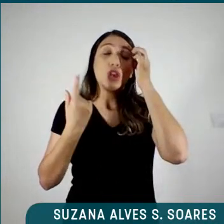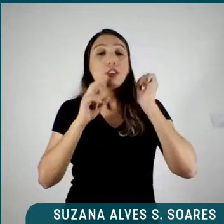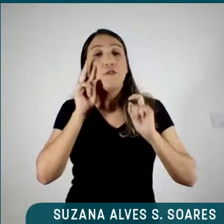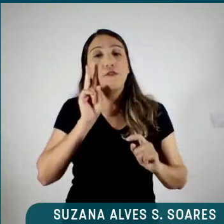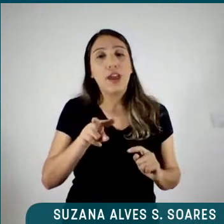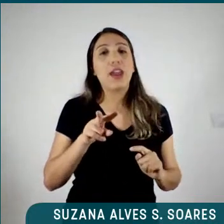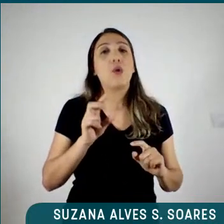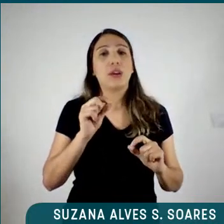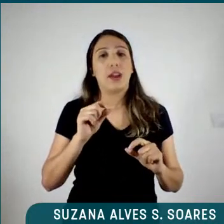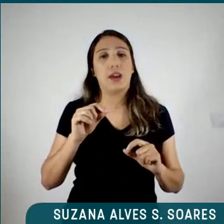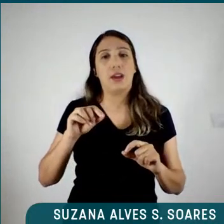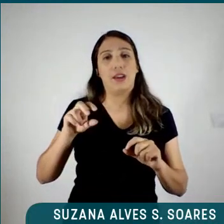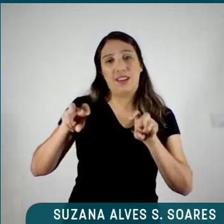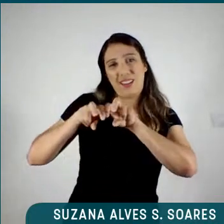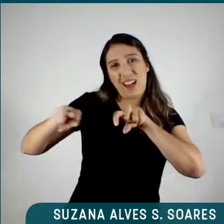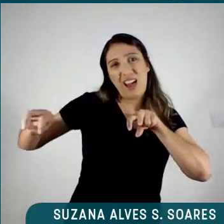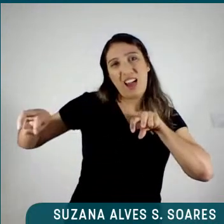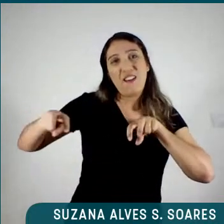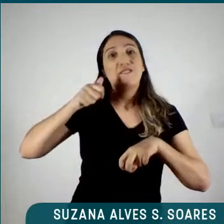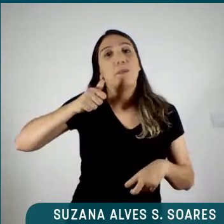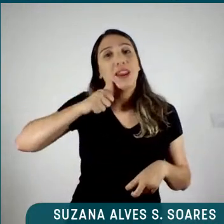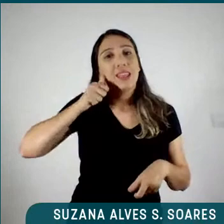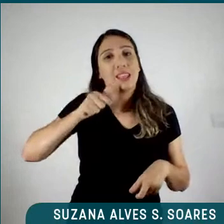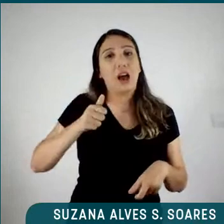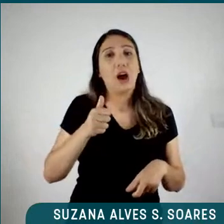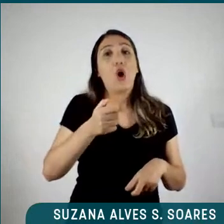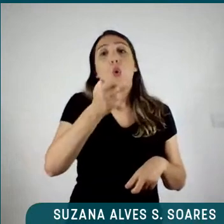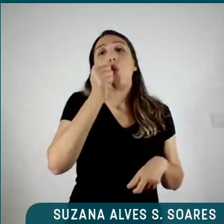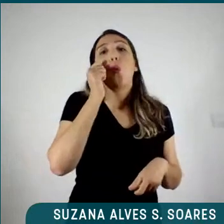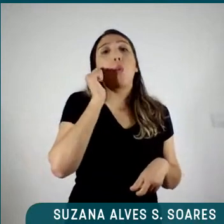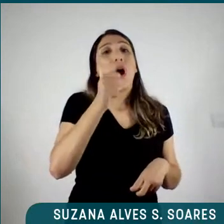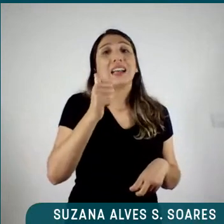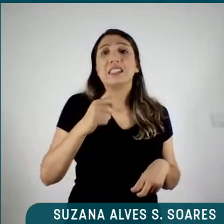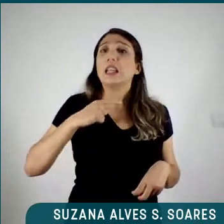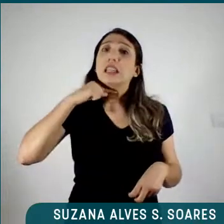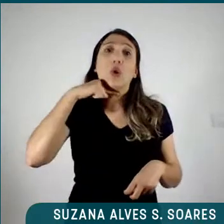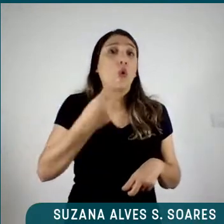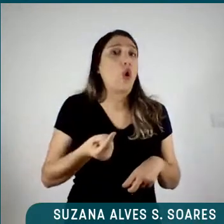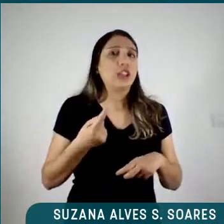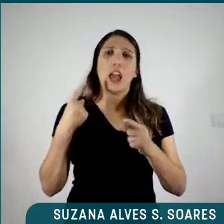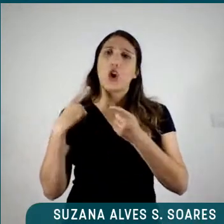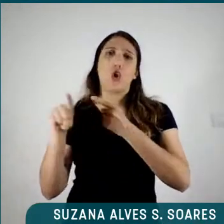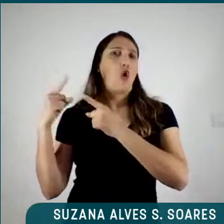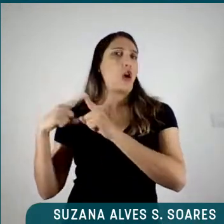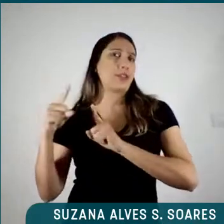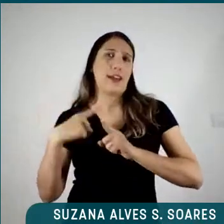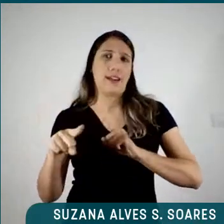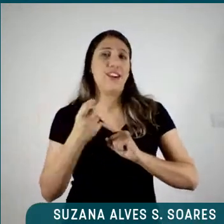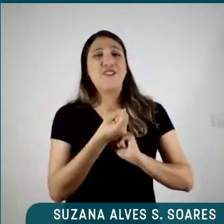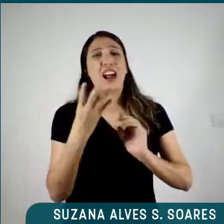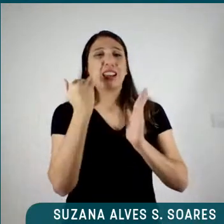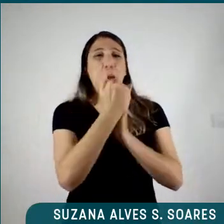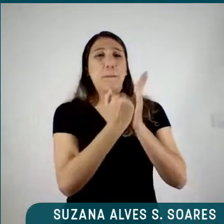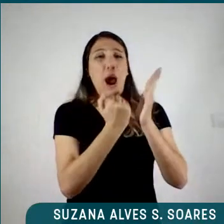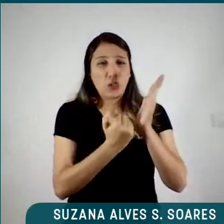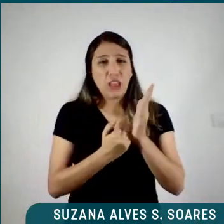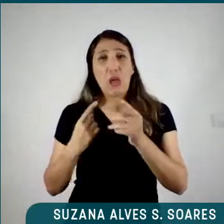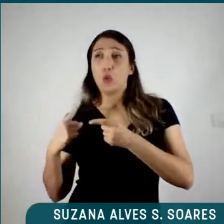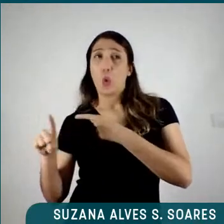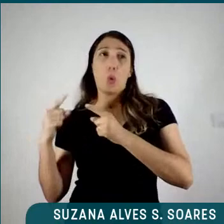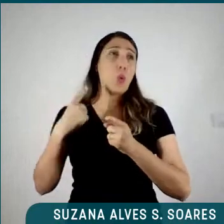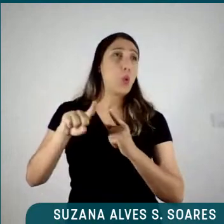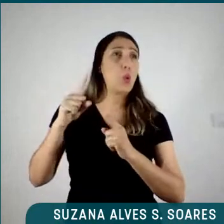Brazil, we can see that the feminine caucus in the